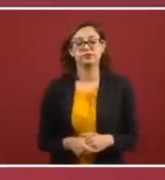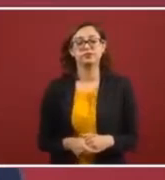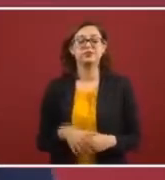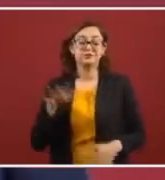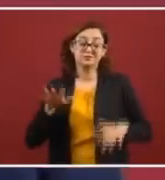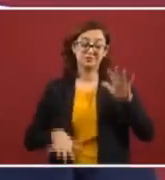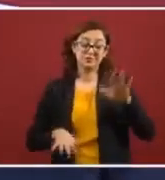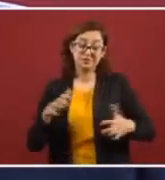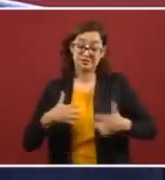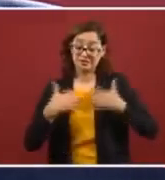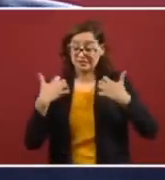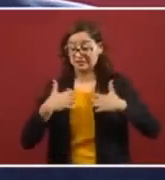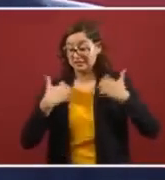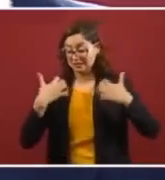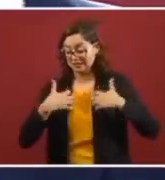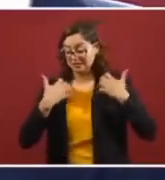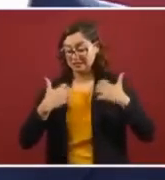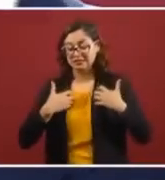And then they get mad